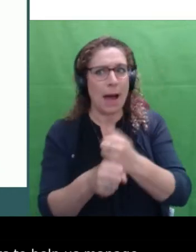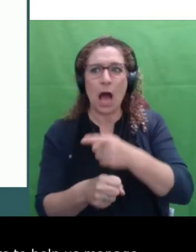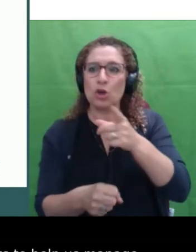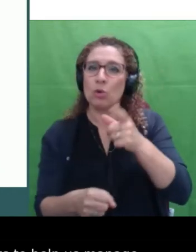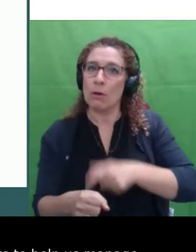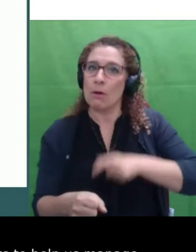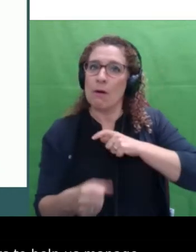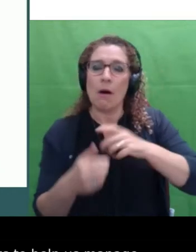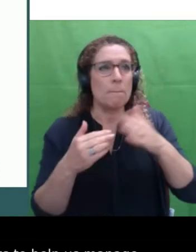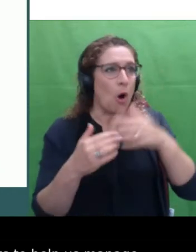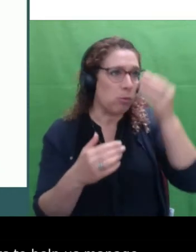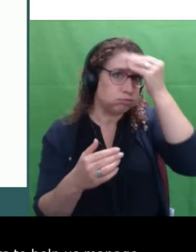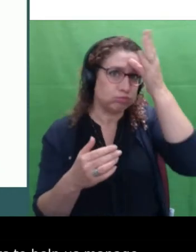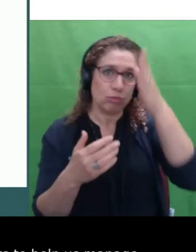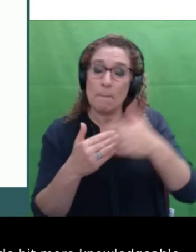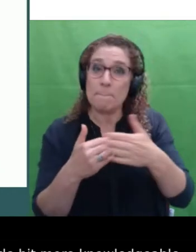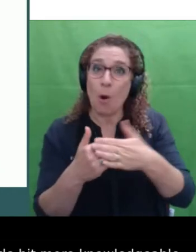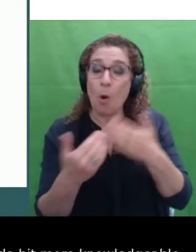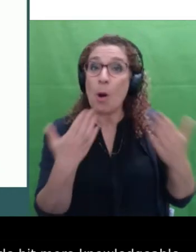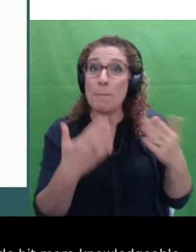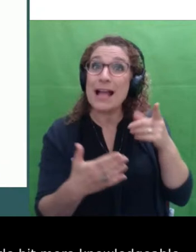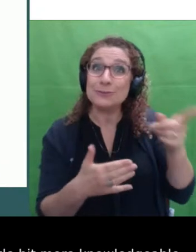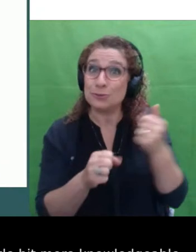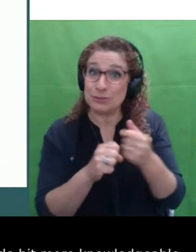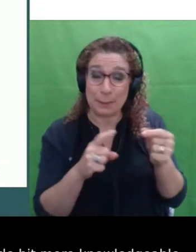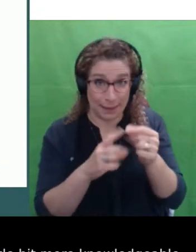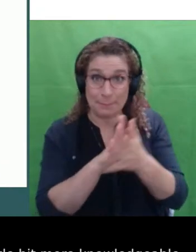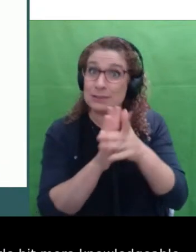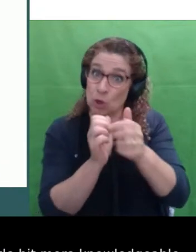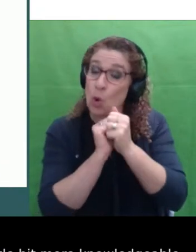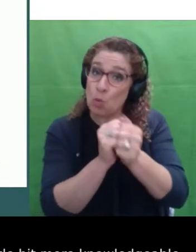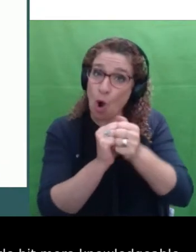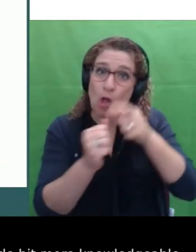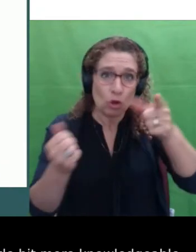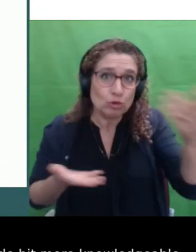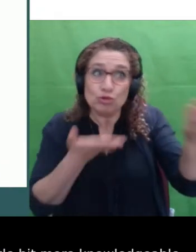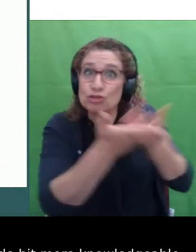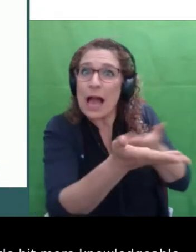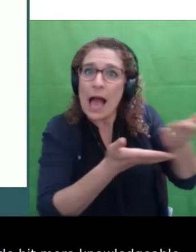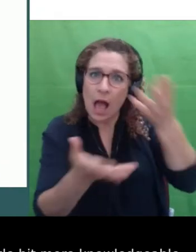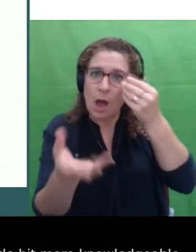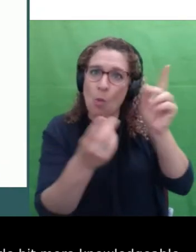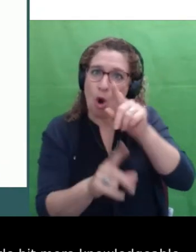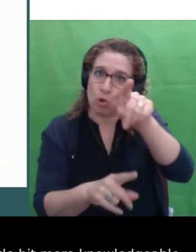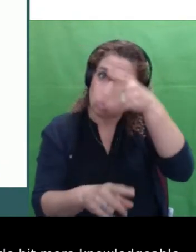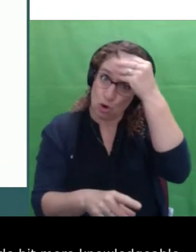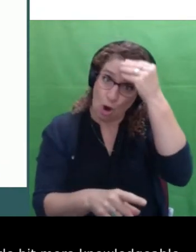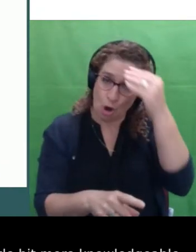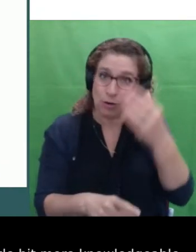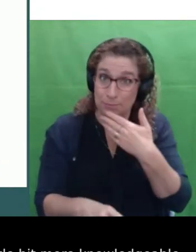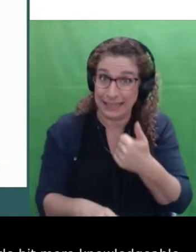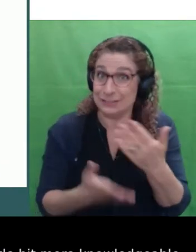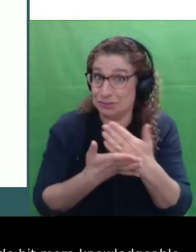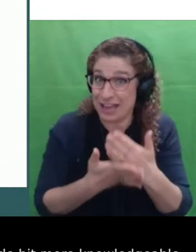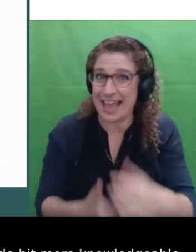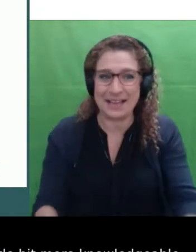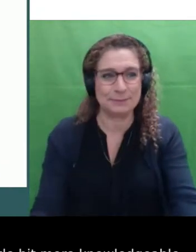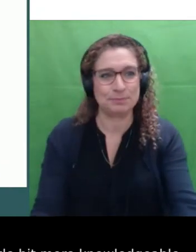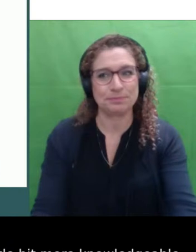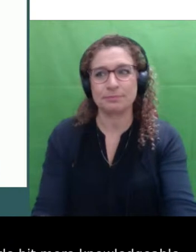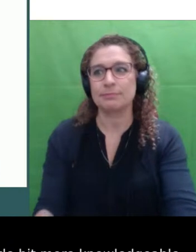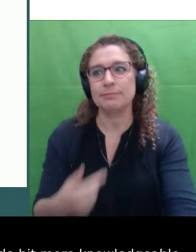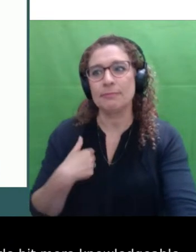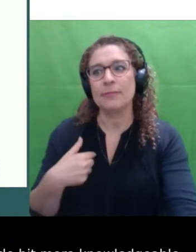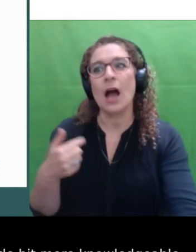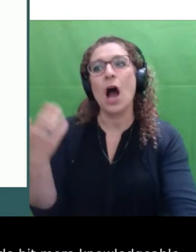those um gps so do share your experience that you learn with us today um and i used to chair the british society of